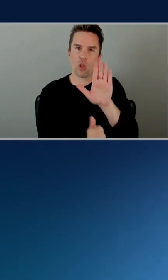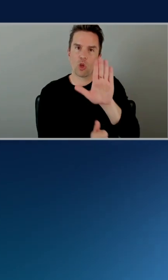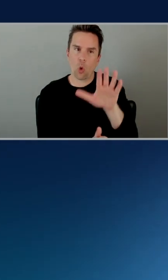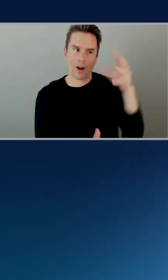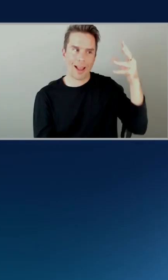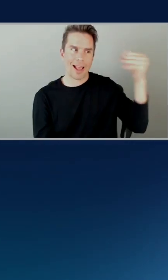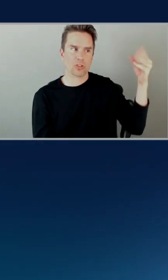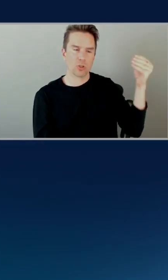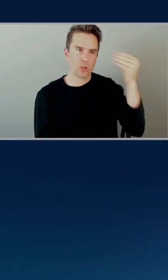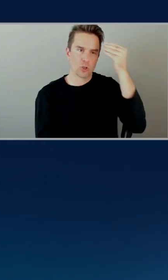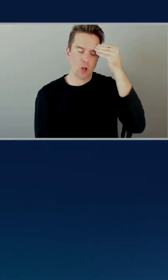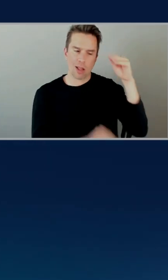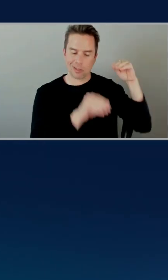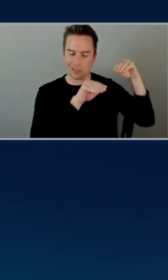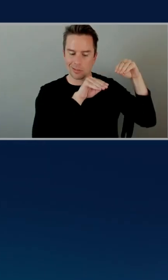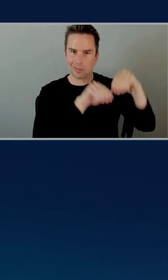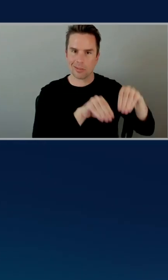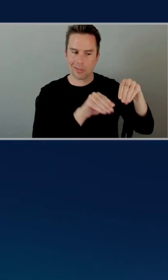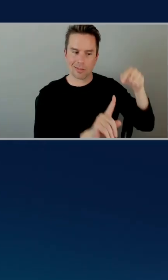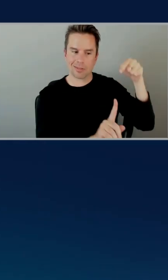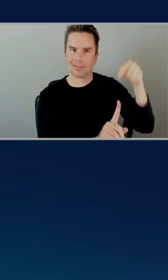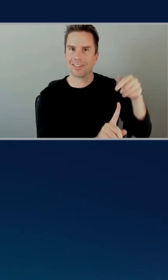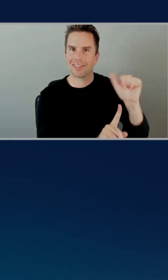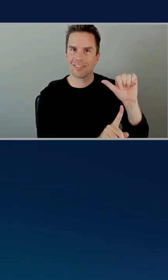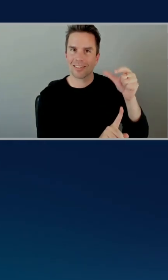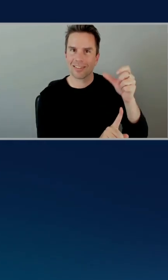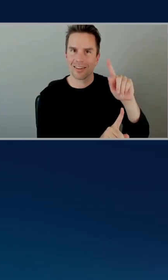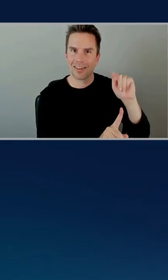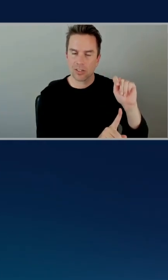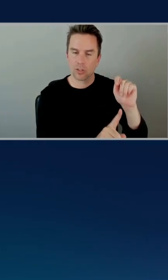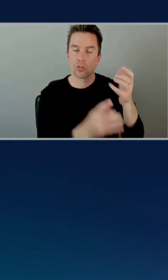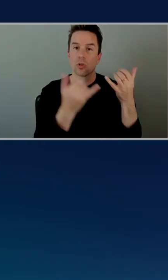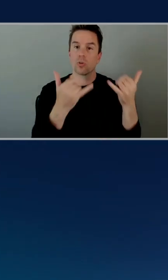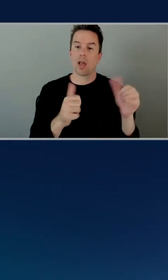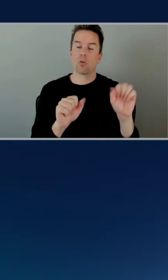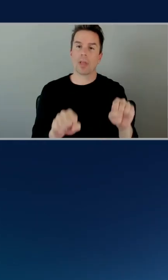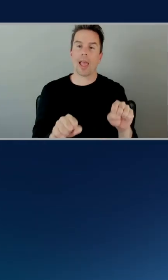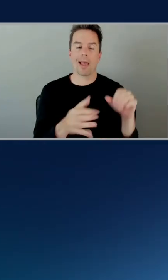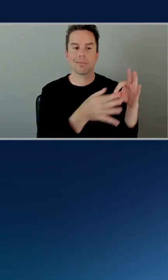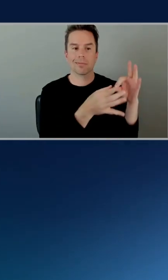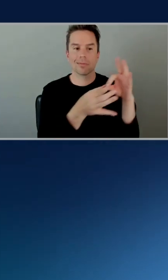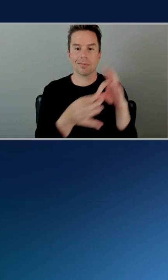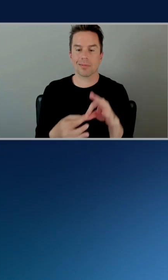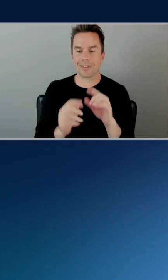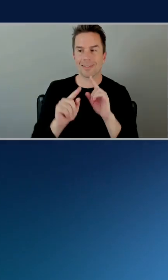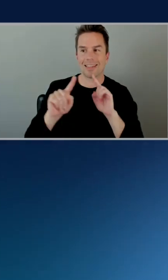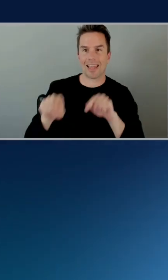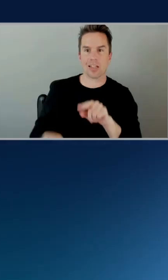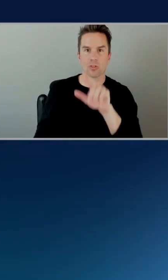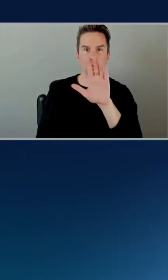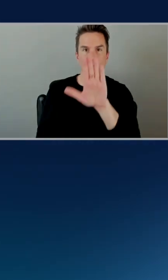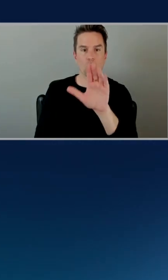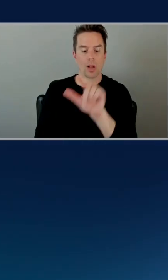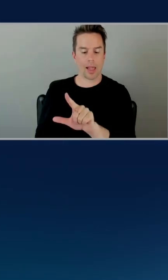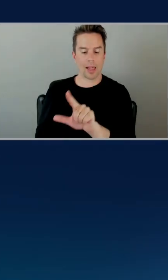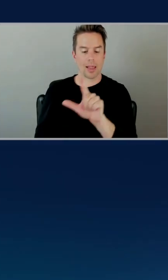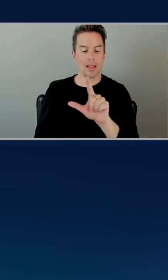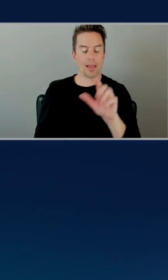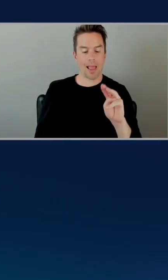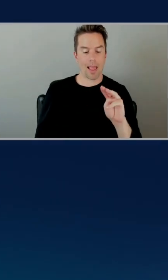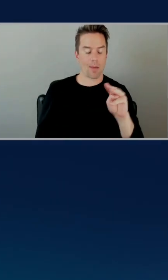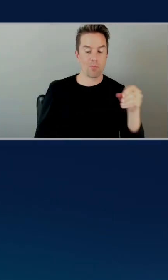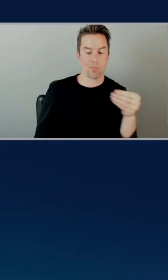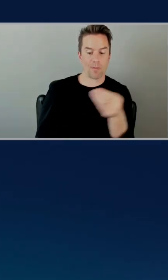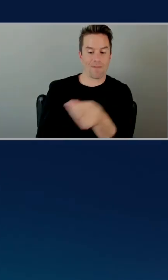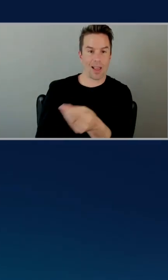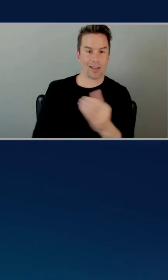now you can ground the answers that the LLM gives to your customers. Maybe if you're building, say, a chat interface, Yes. you're going to